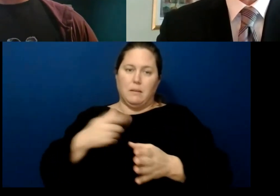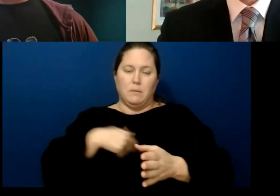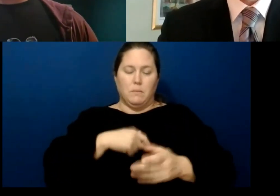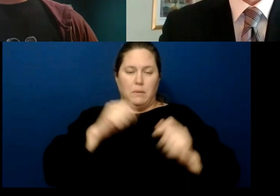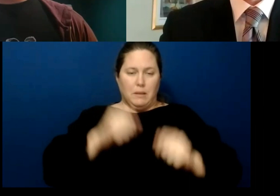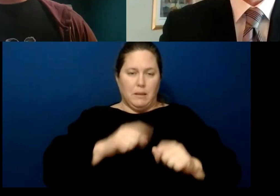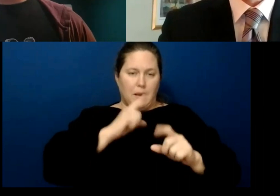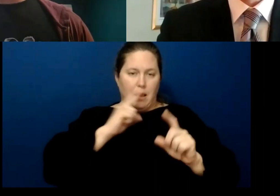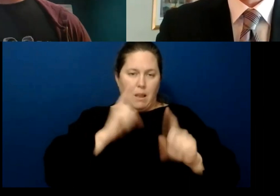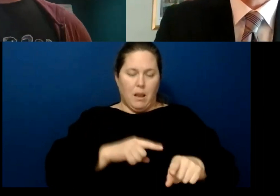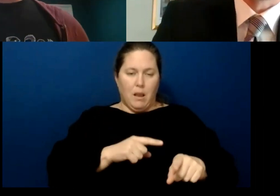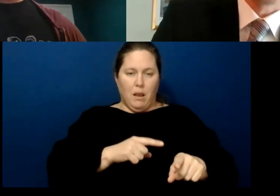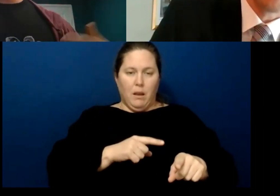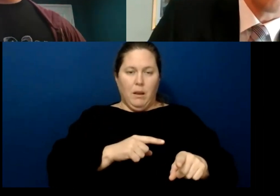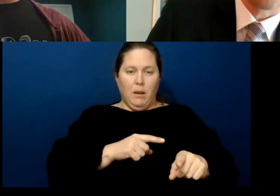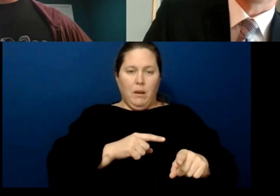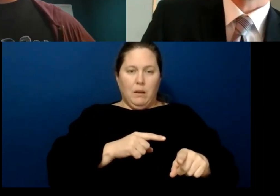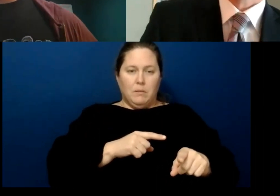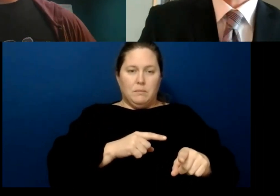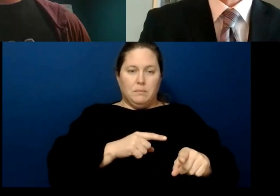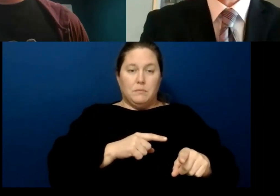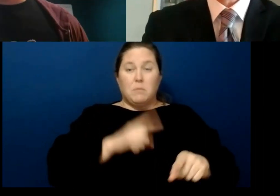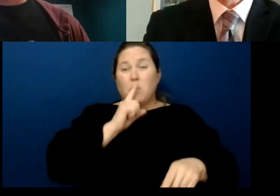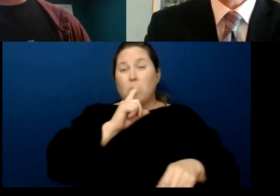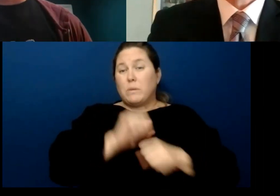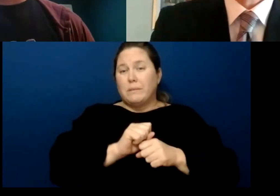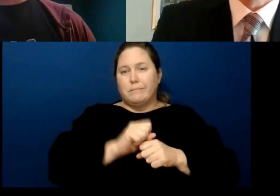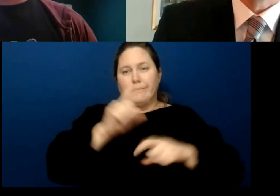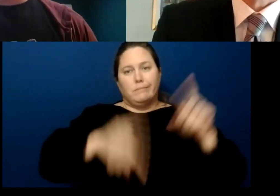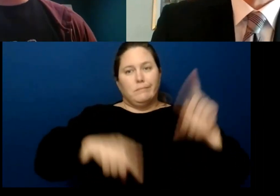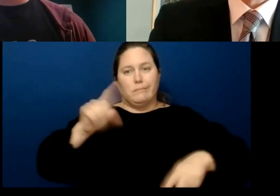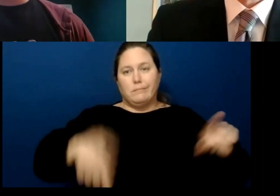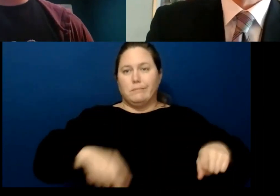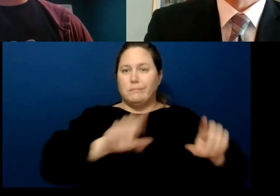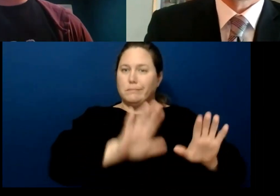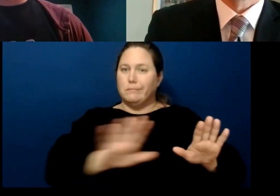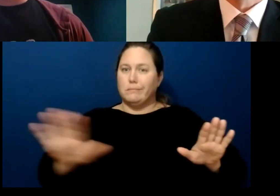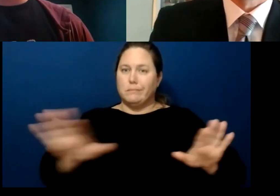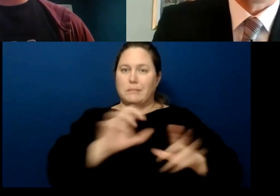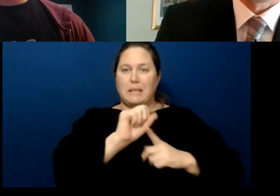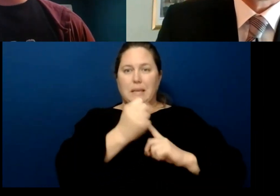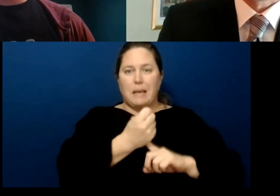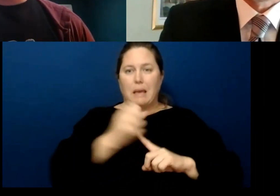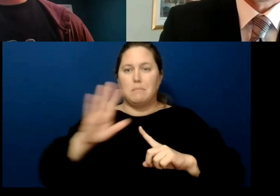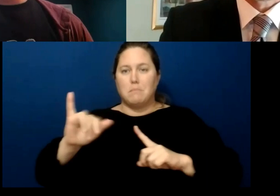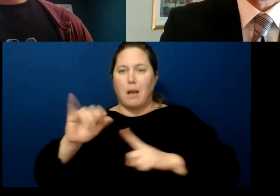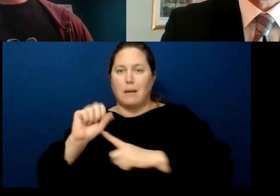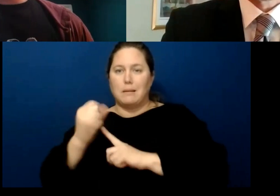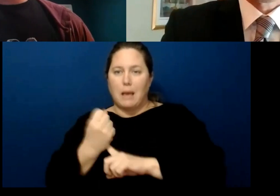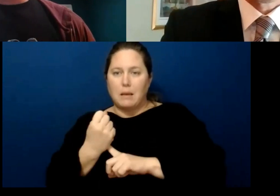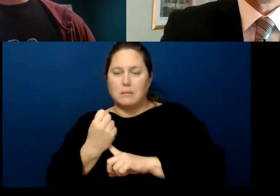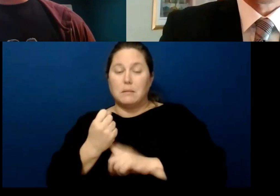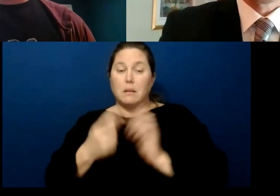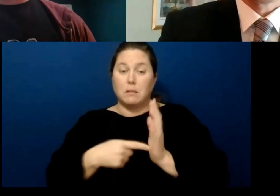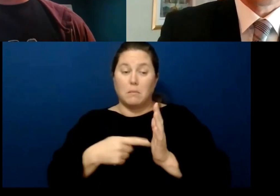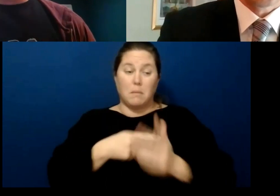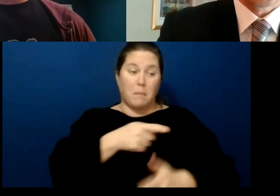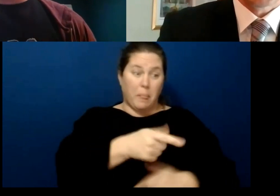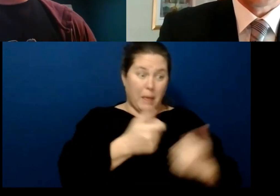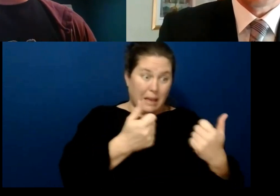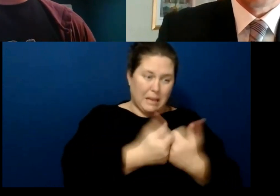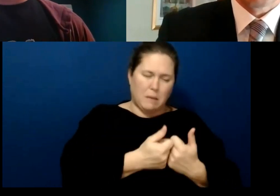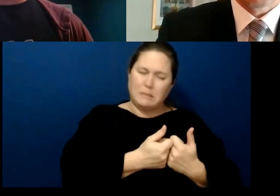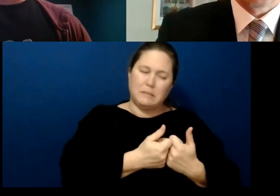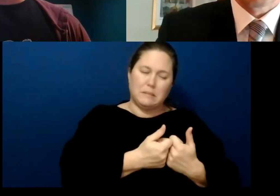But it's a case by case answer, to be honest, right? Sometimes you look at it and you say, hey, this game probably shouldn't have really